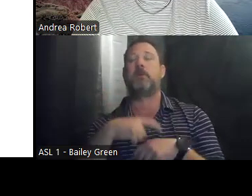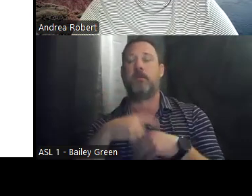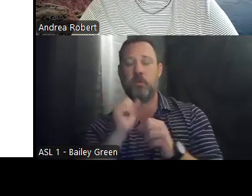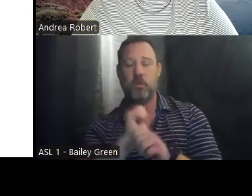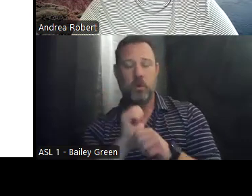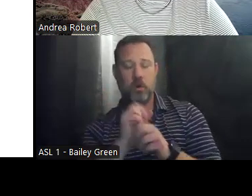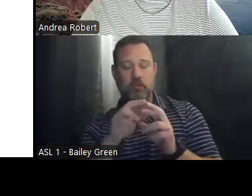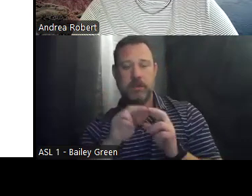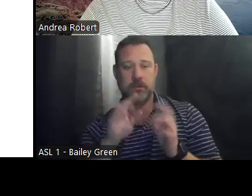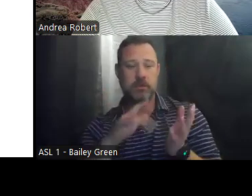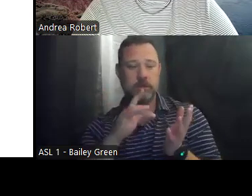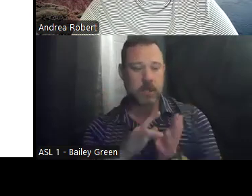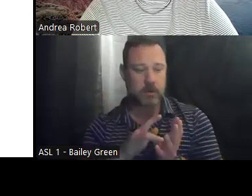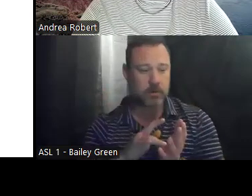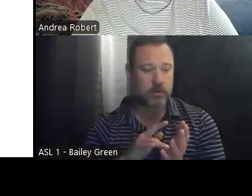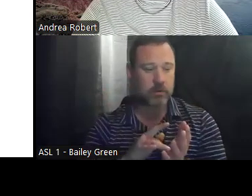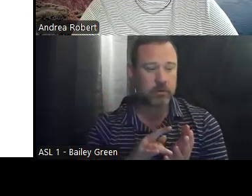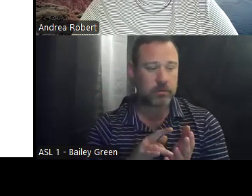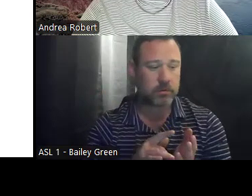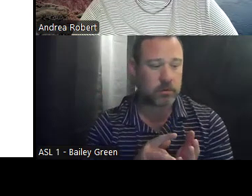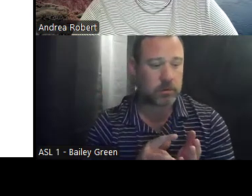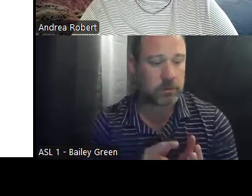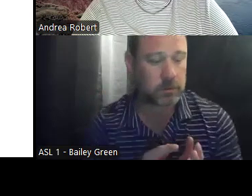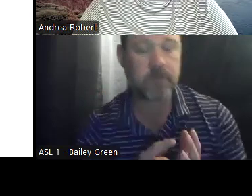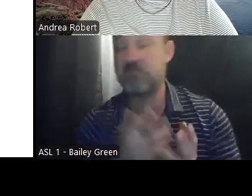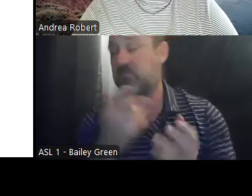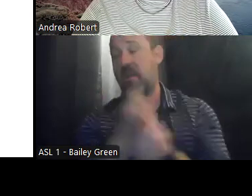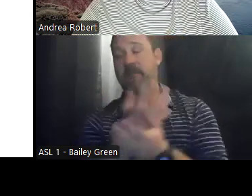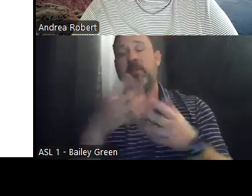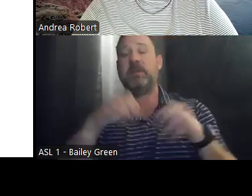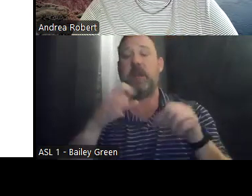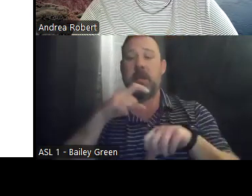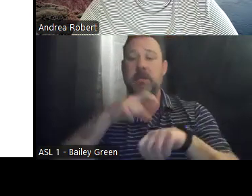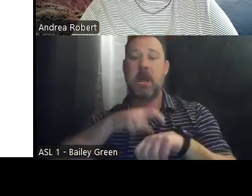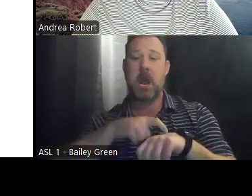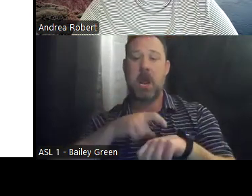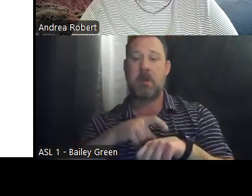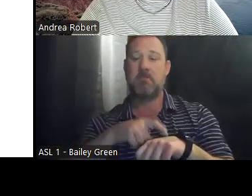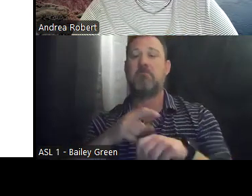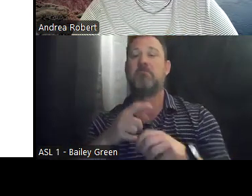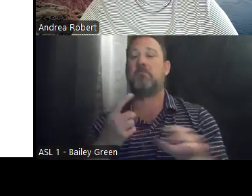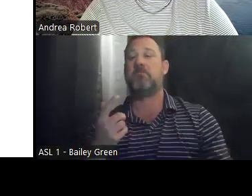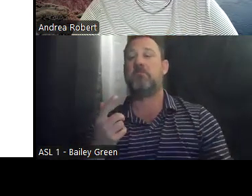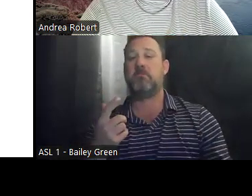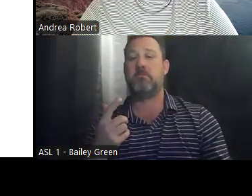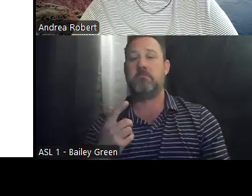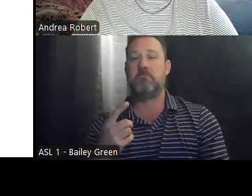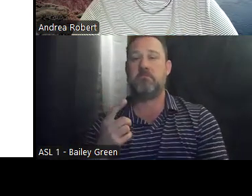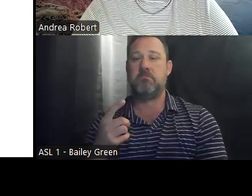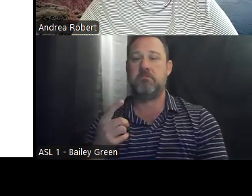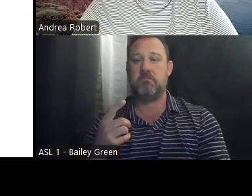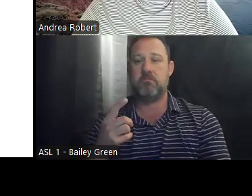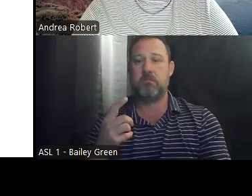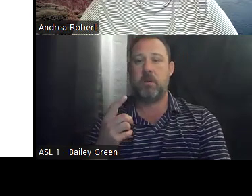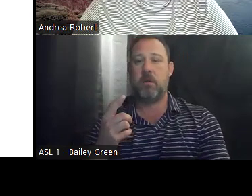get services in place for him. But everything takes time. So the hospital is forcing him to leave. They're trying to find him a